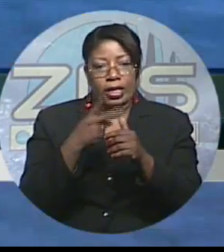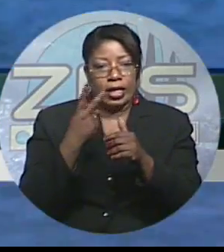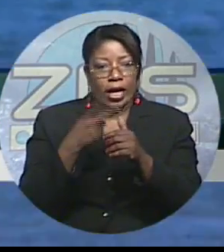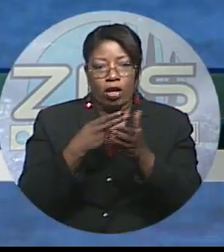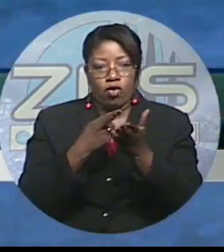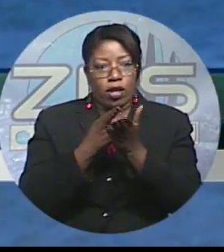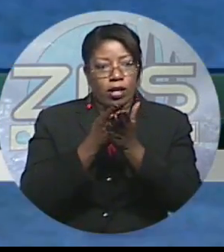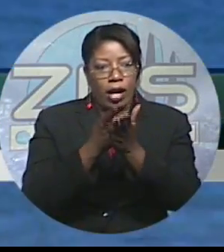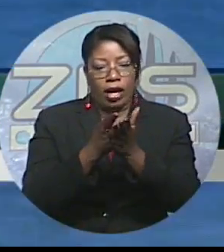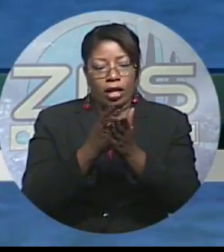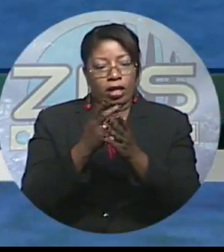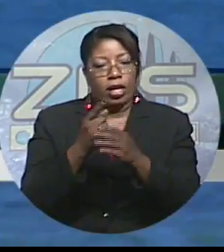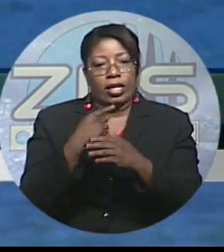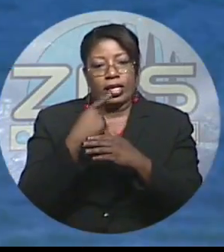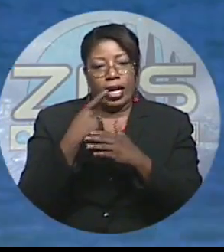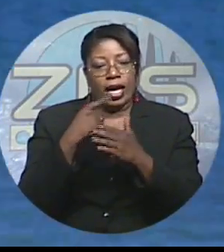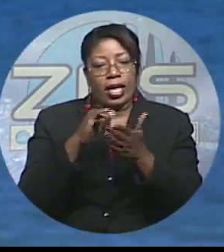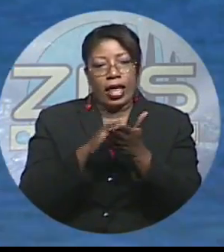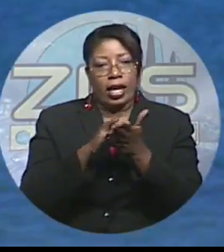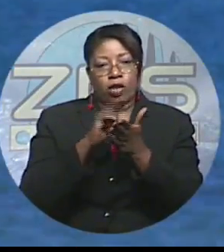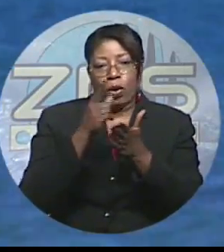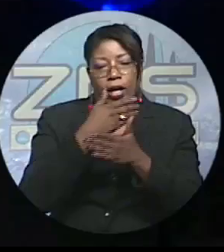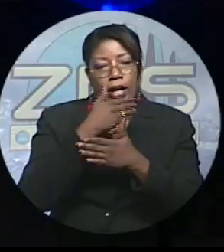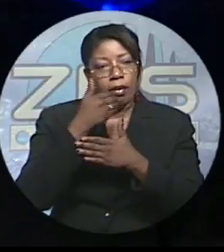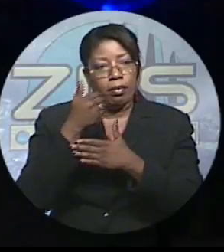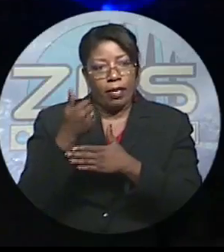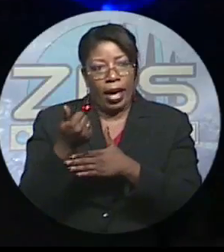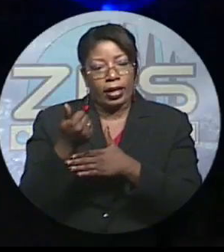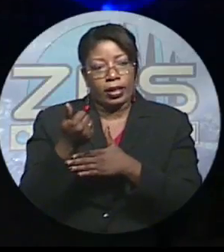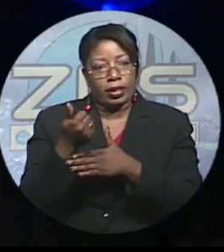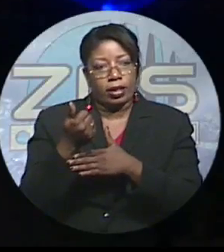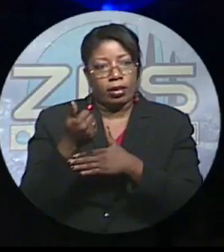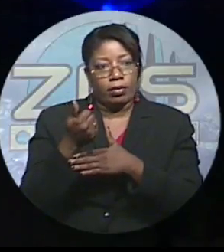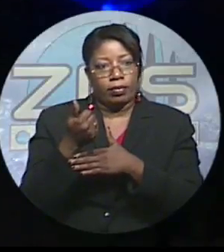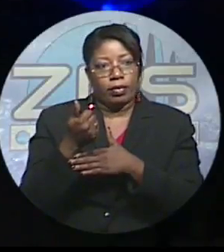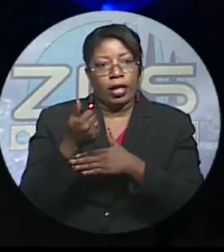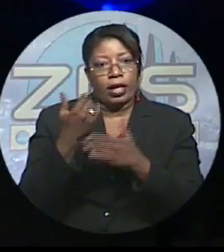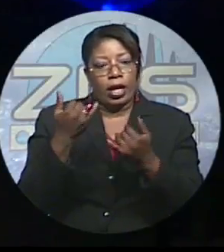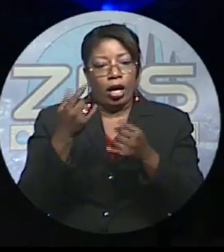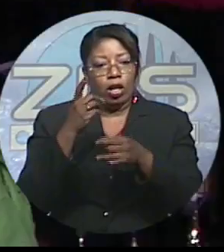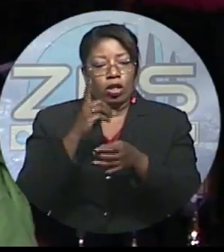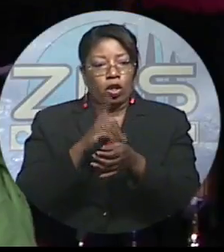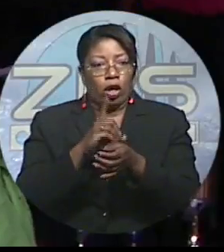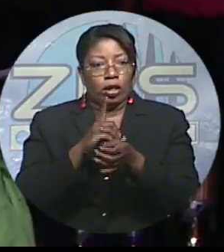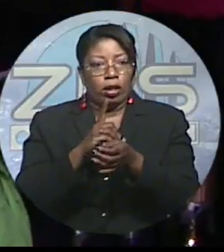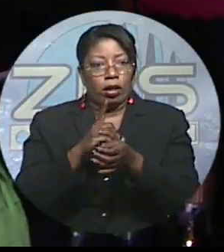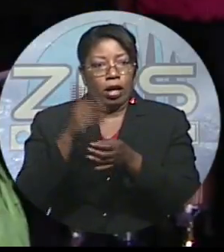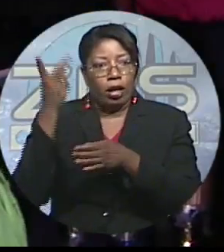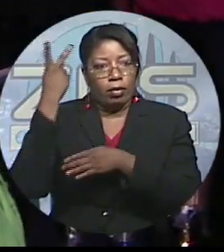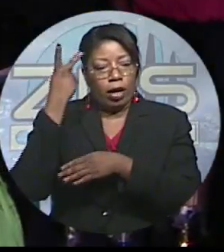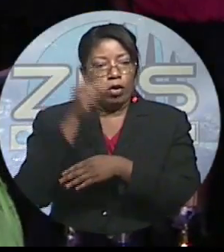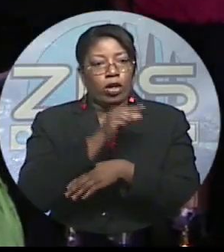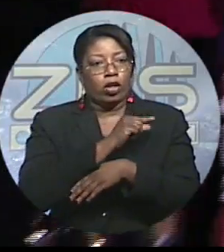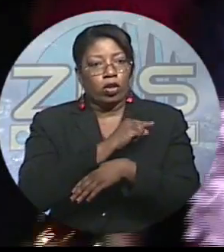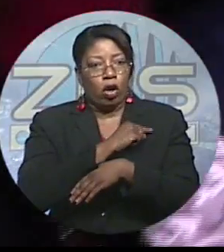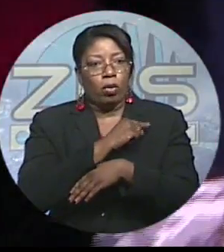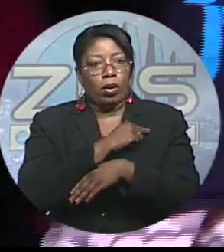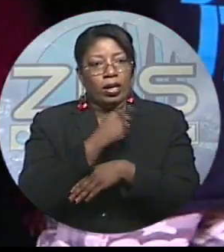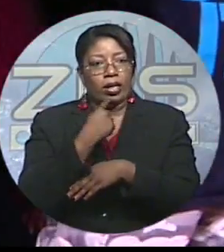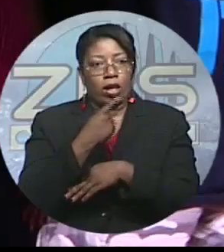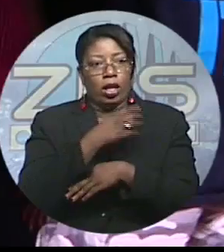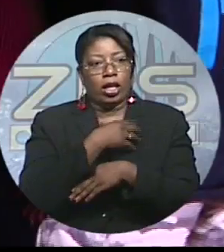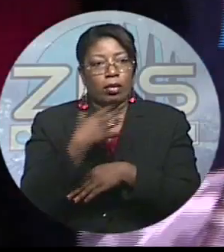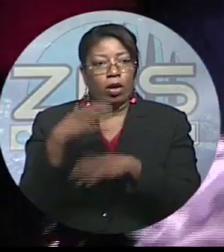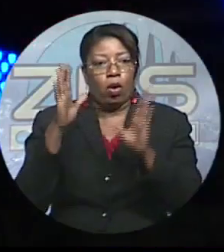wrap, one of the best ever. Member of Parliament for Andros and the Berry Islands, the Honorable Dr. Perry Gomez, crediting the committee for a job well